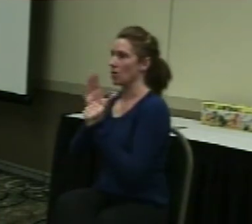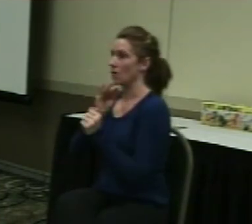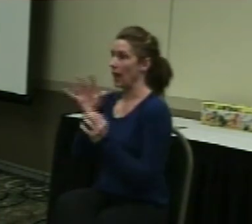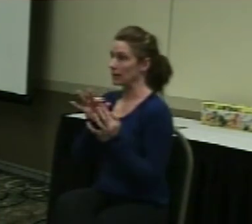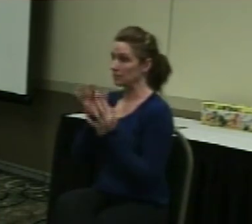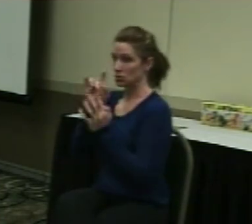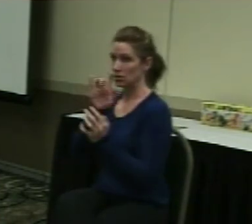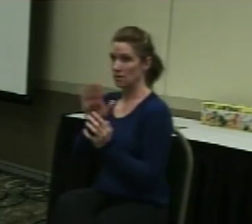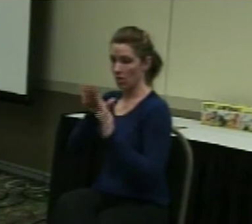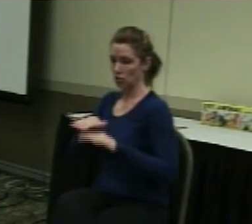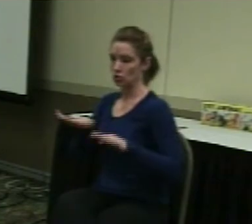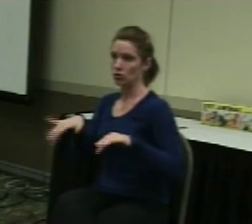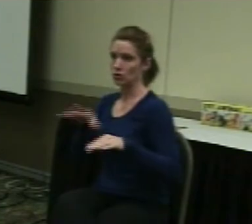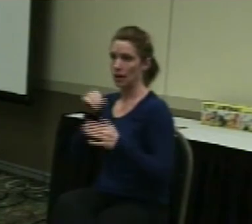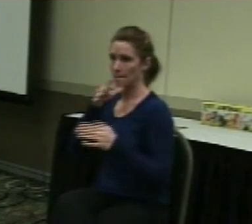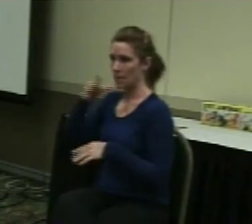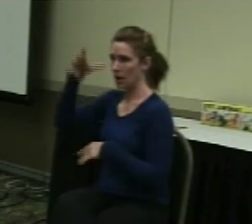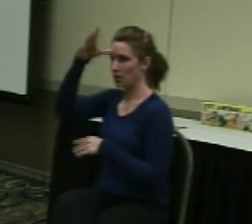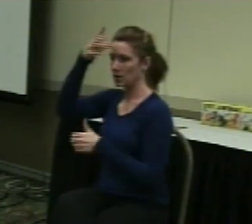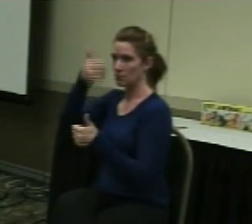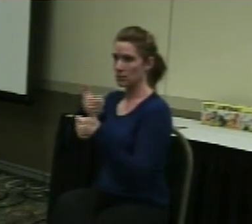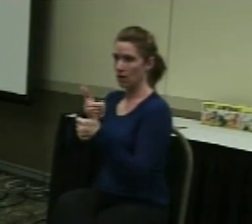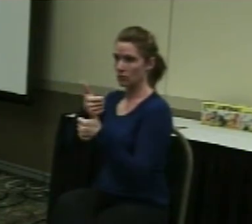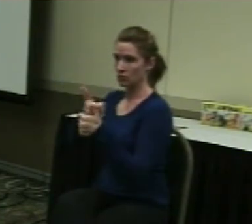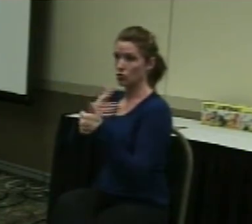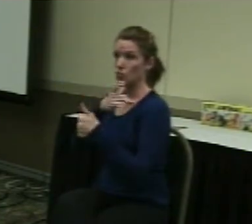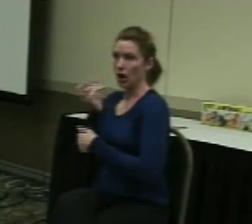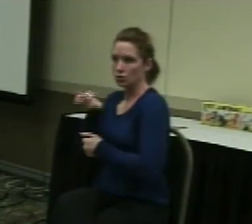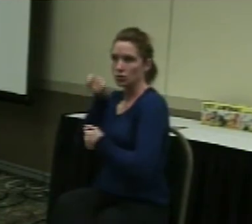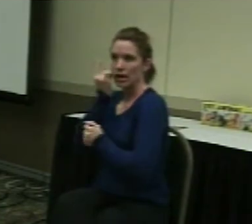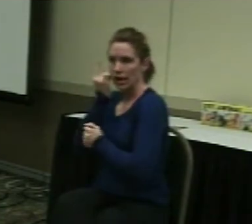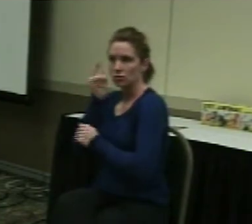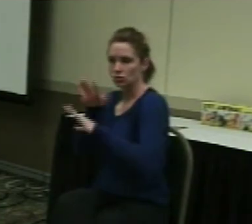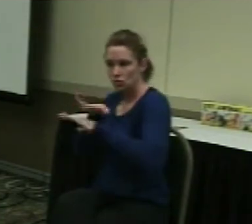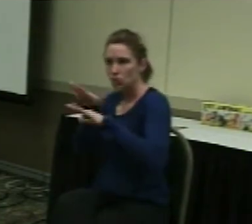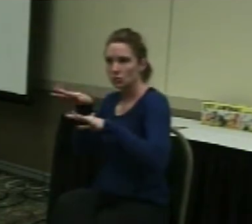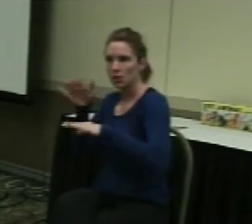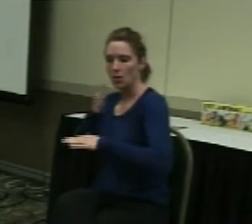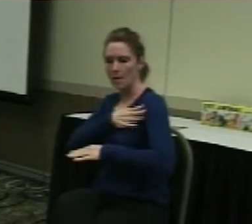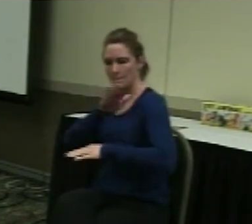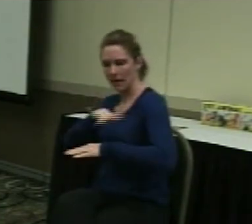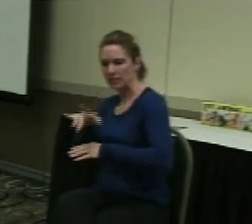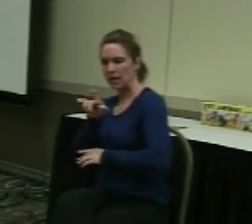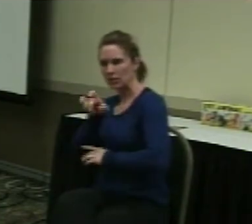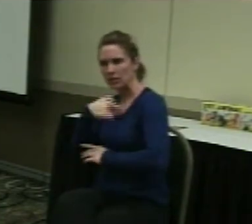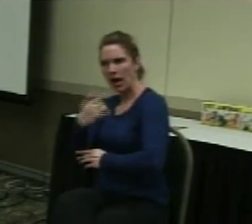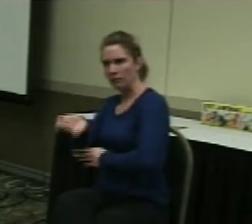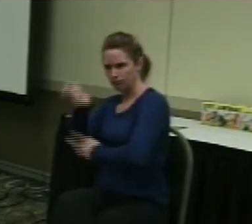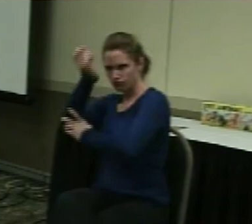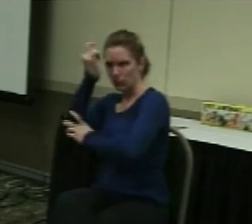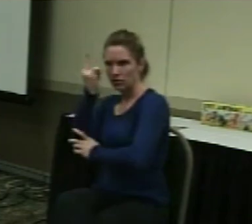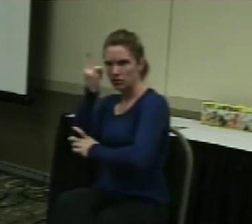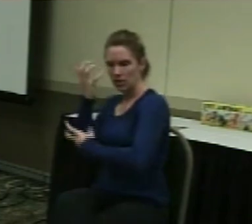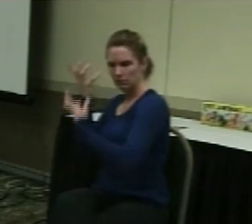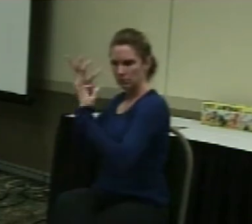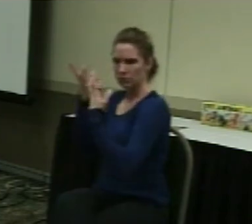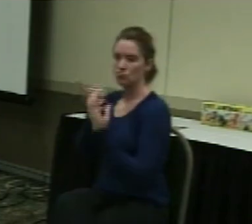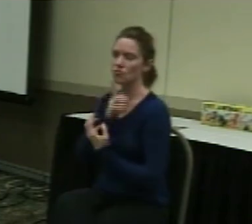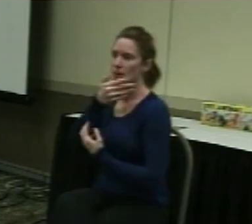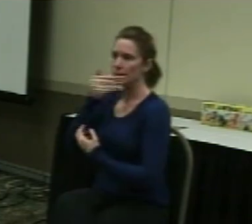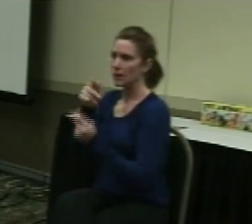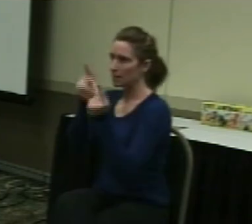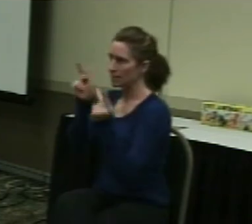of their children? And parents who understand their children's needs are in such a better position to